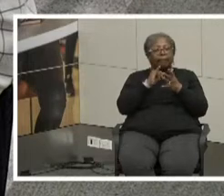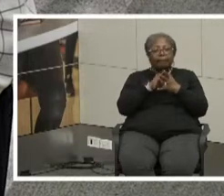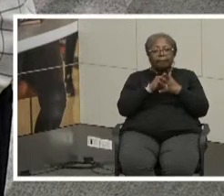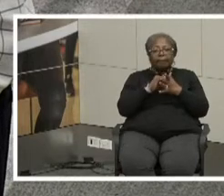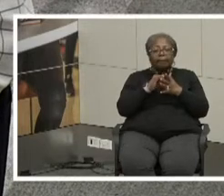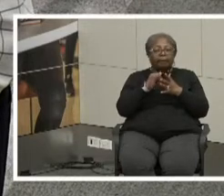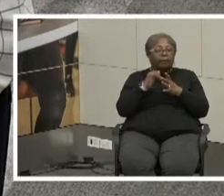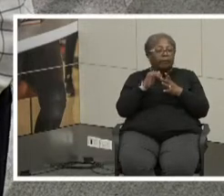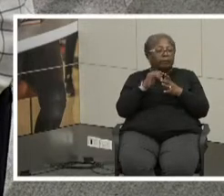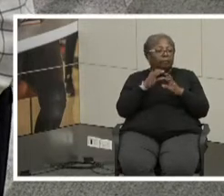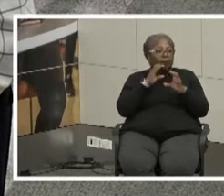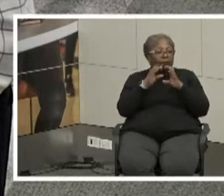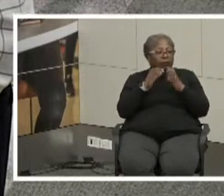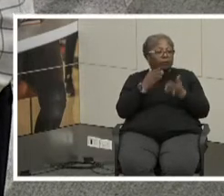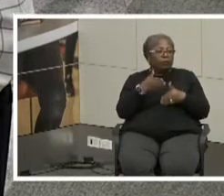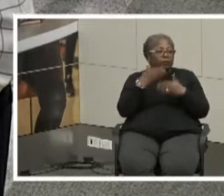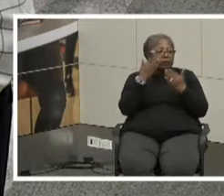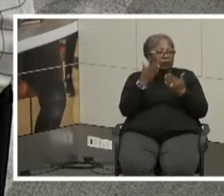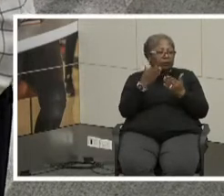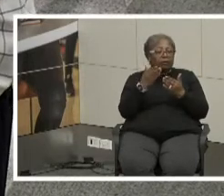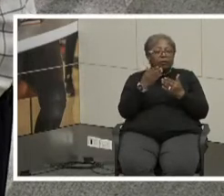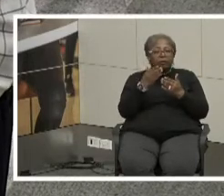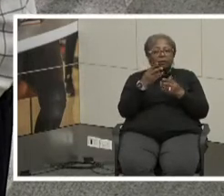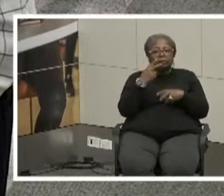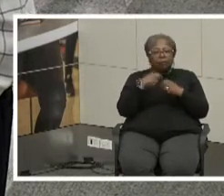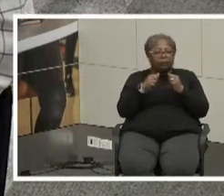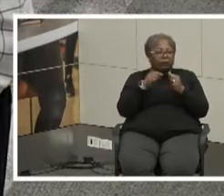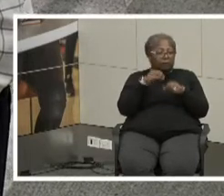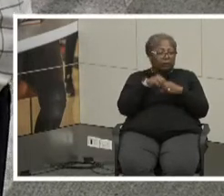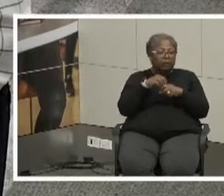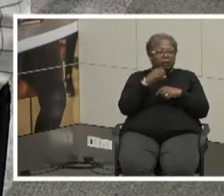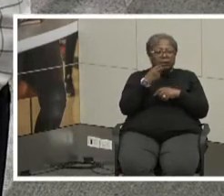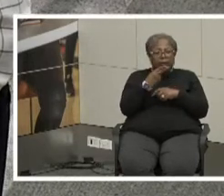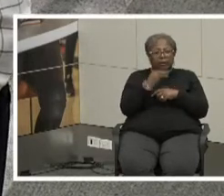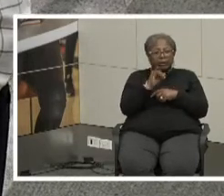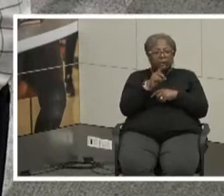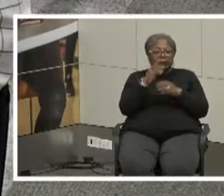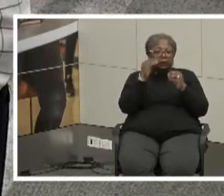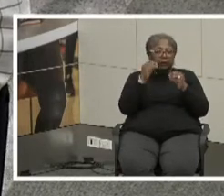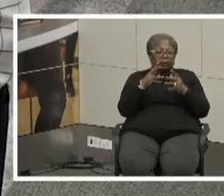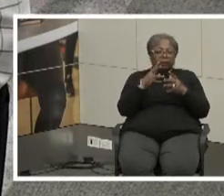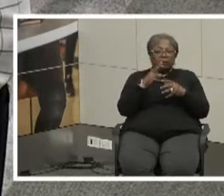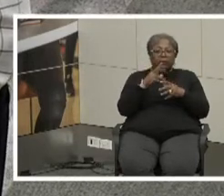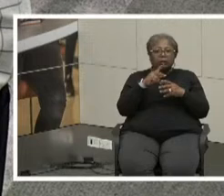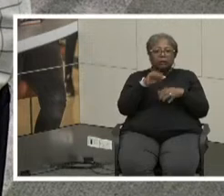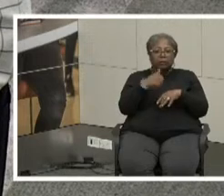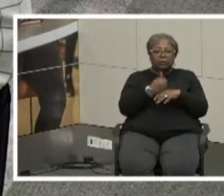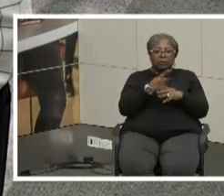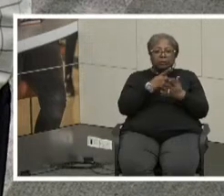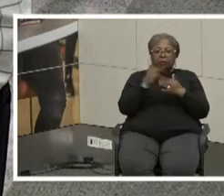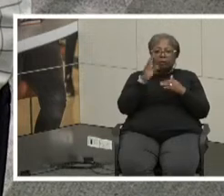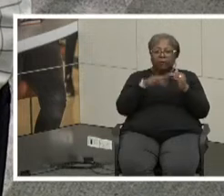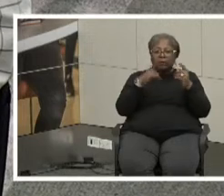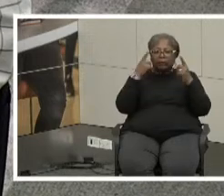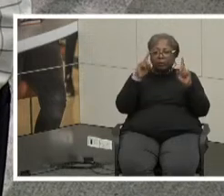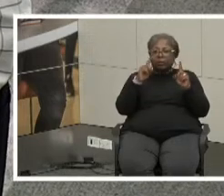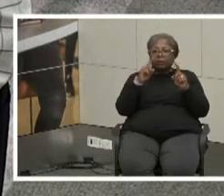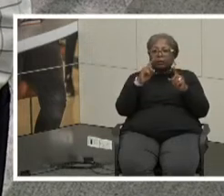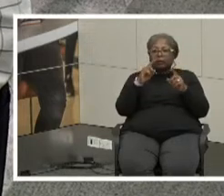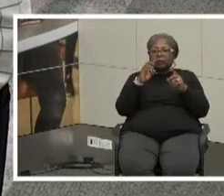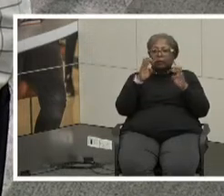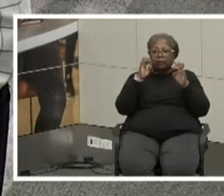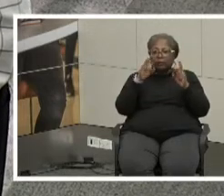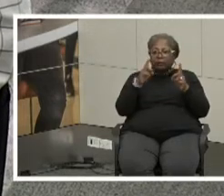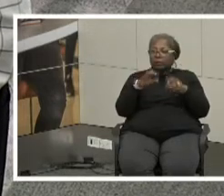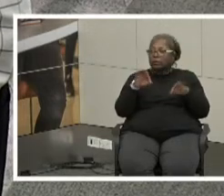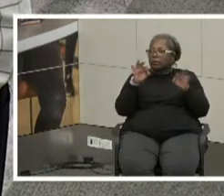expectations in communication suggest a systemic issue within HISD where teachers are set up to fail rather than succeed as stewards of education